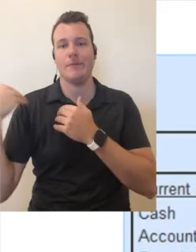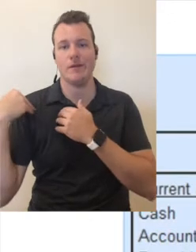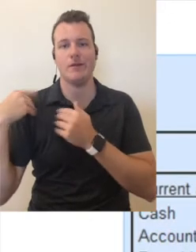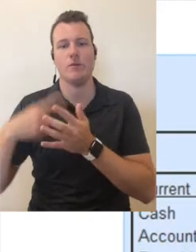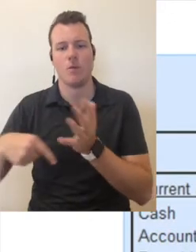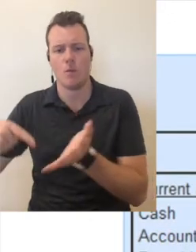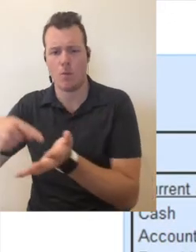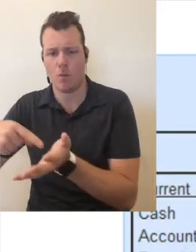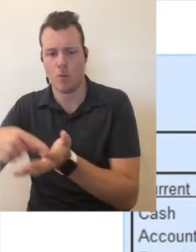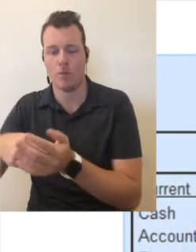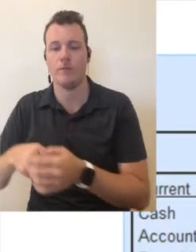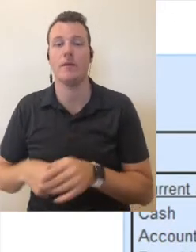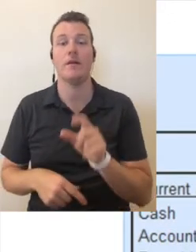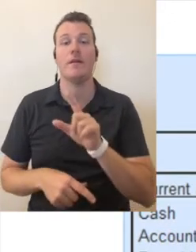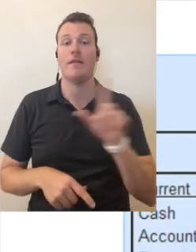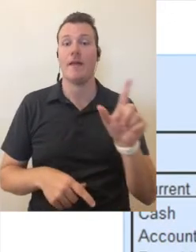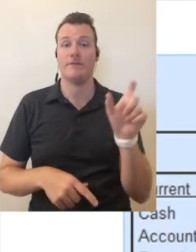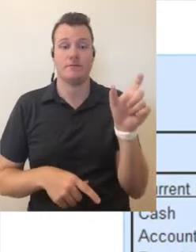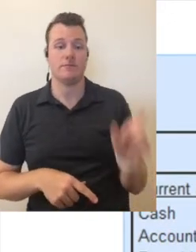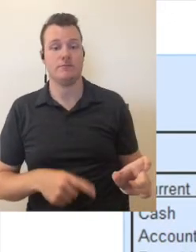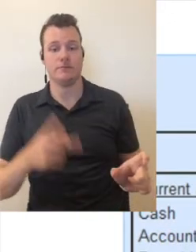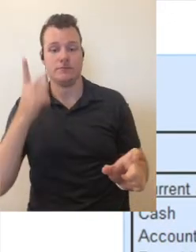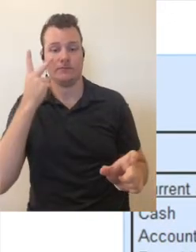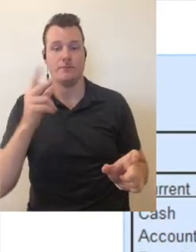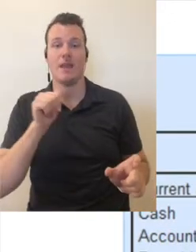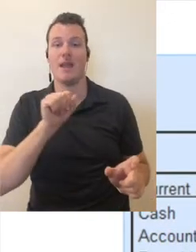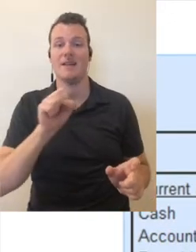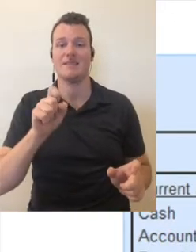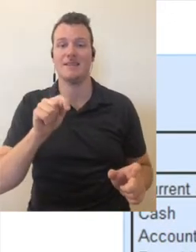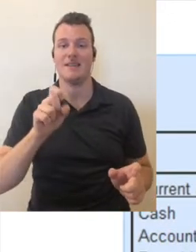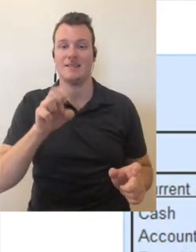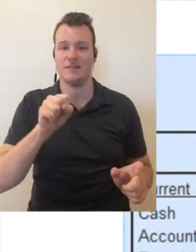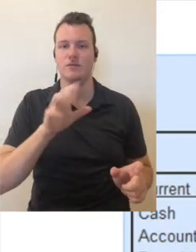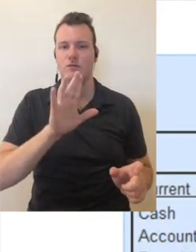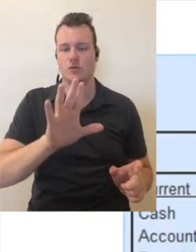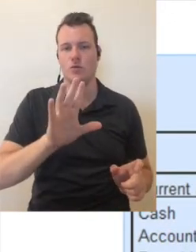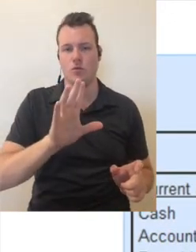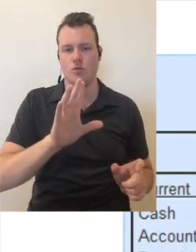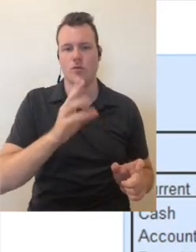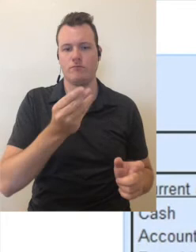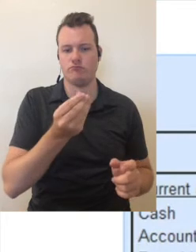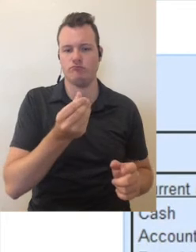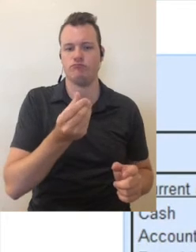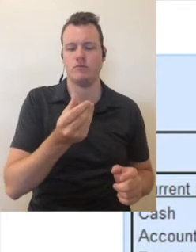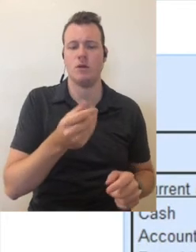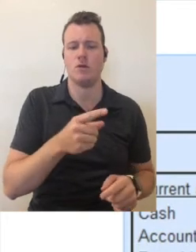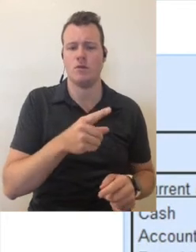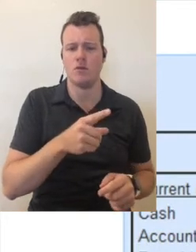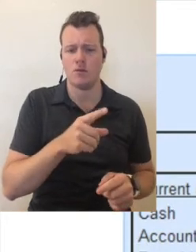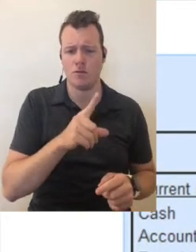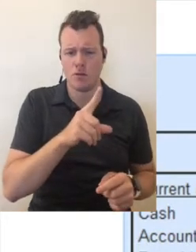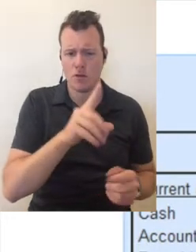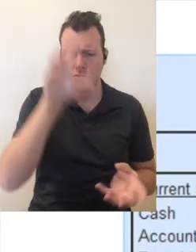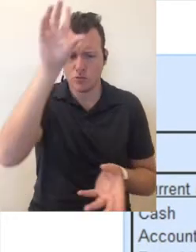as you look at this data on the left-hand column, you'll notice that your assets in this example equal